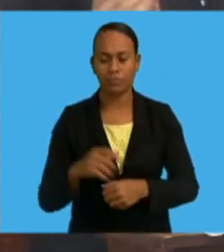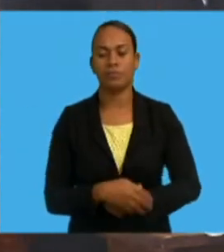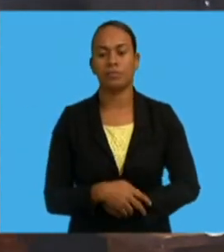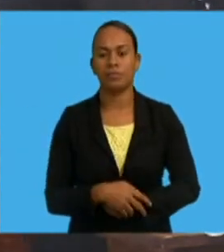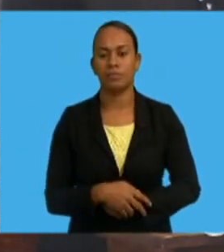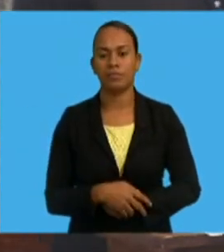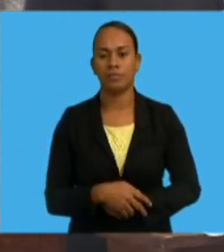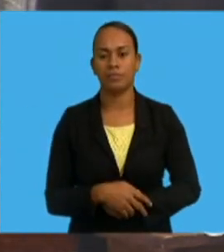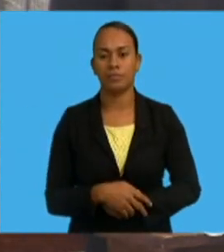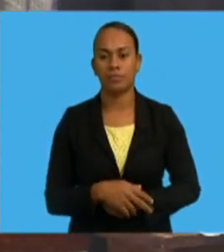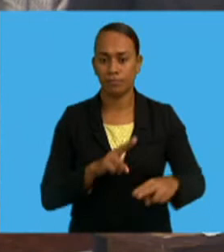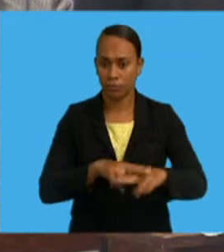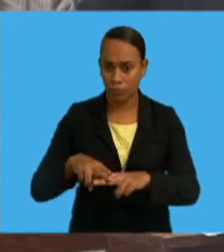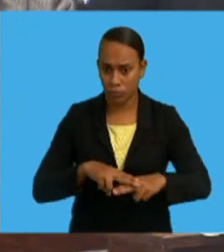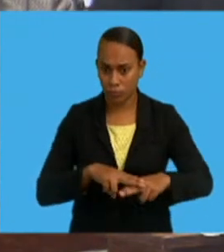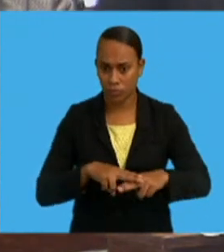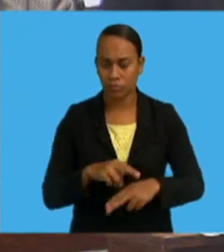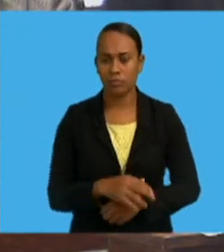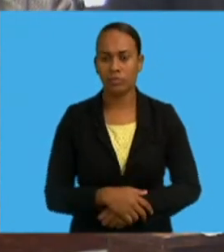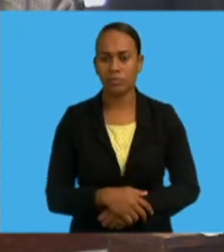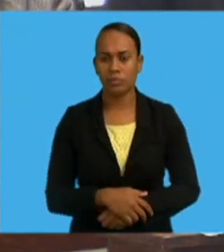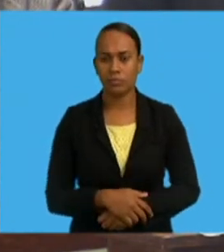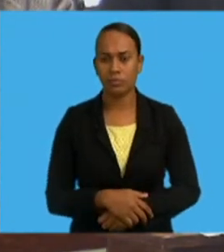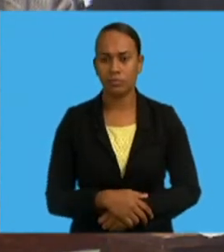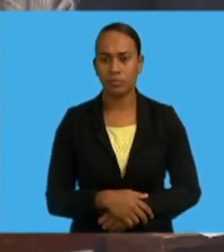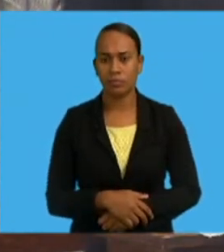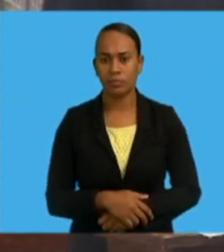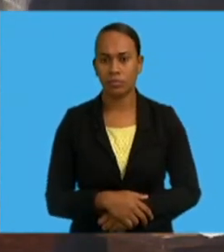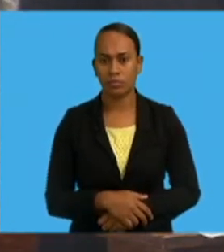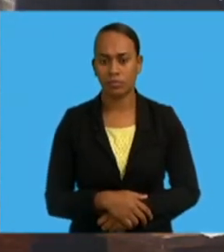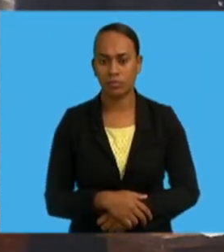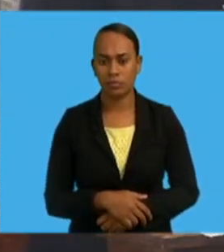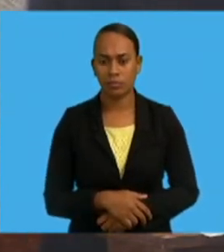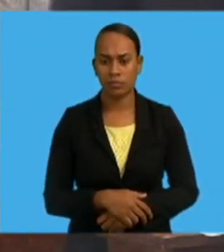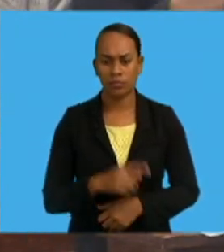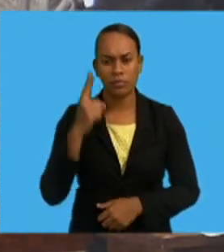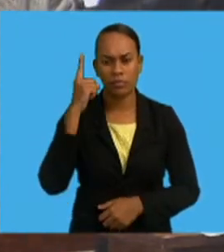and the Shadow Minister for Economy on the other side, one can only wonder what they will get right.